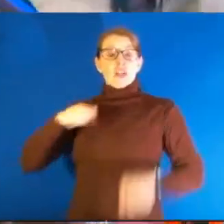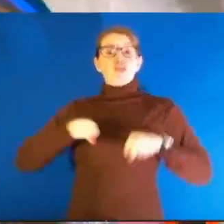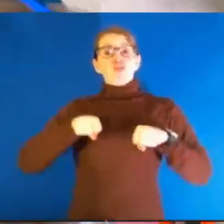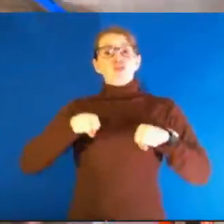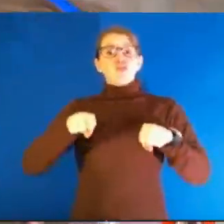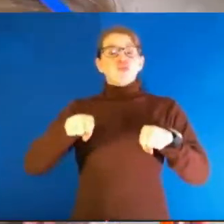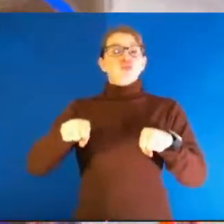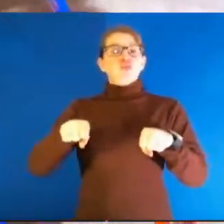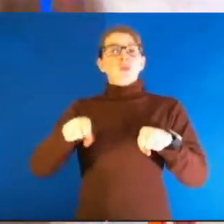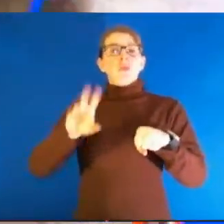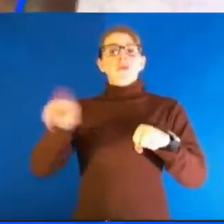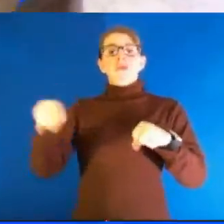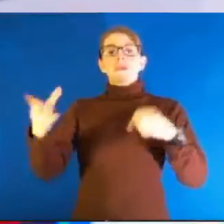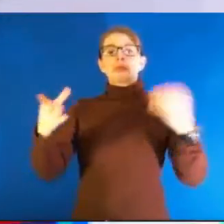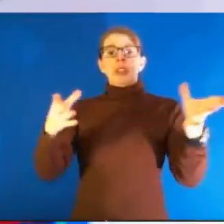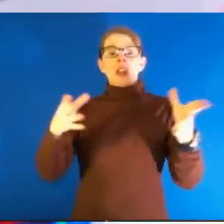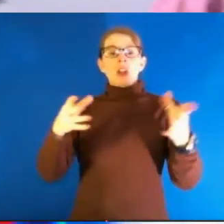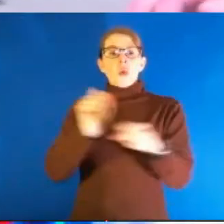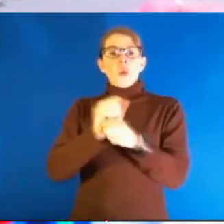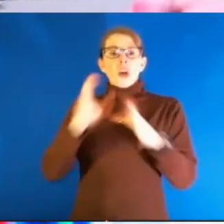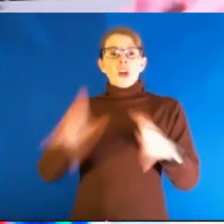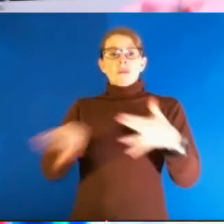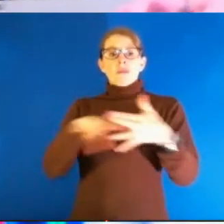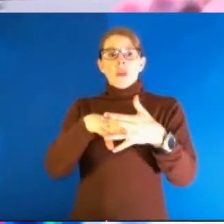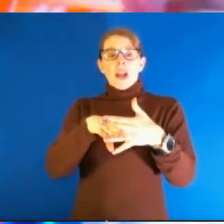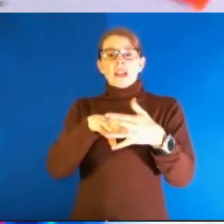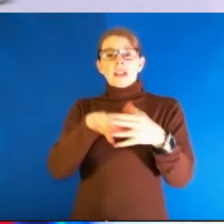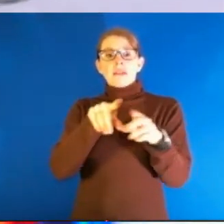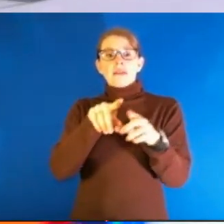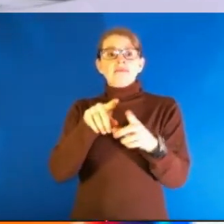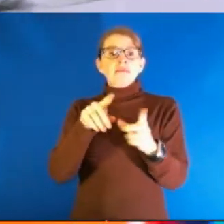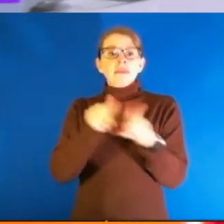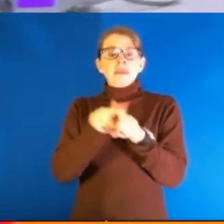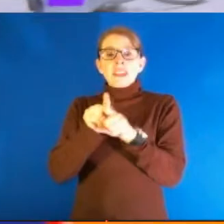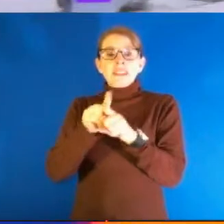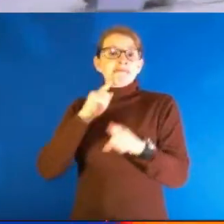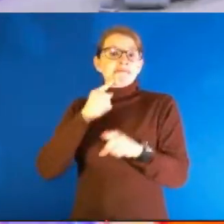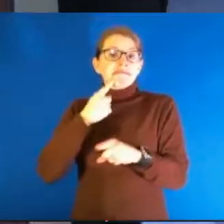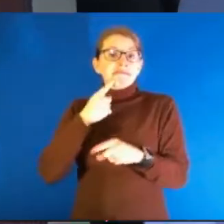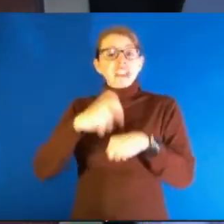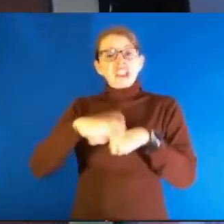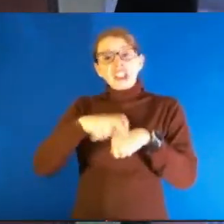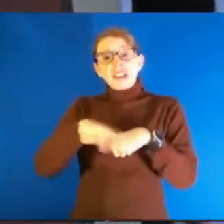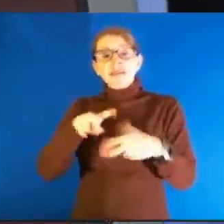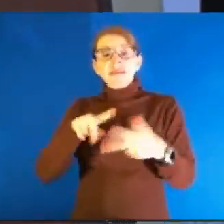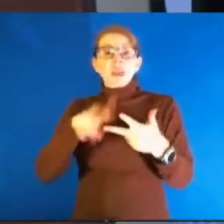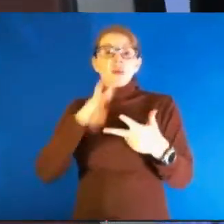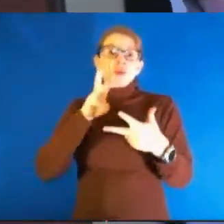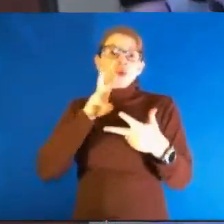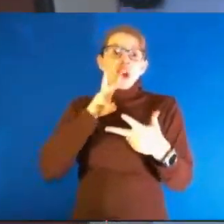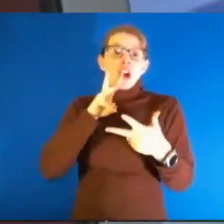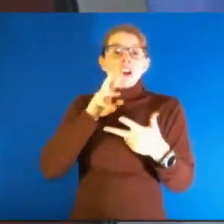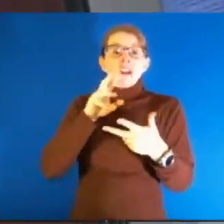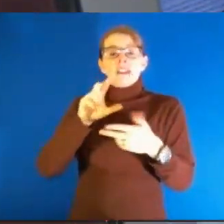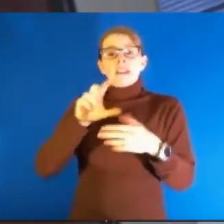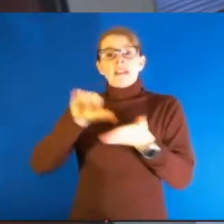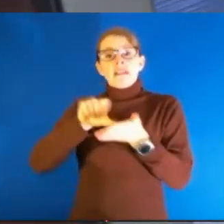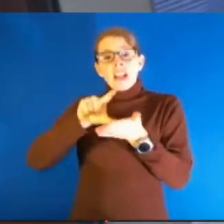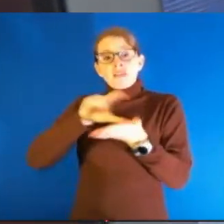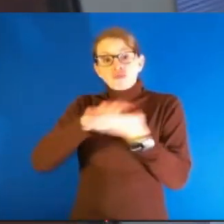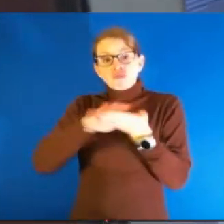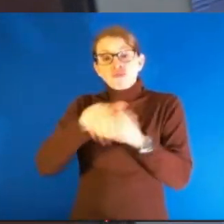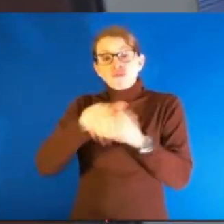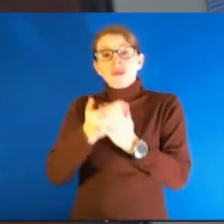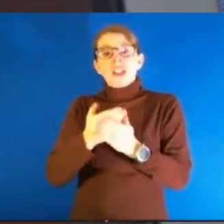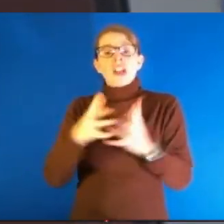gives workers a break. It's filled with all sorts of good stuff, candy bars and chips and water and hand lotion and stress balls, all the stuff we